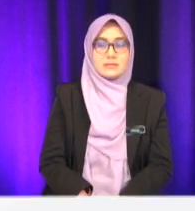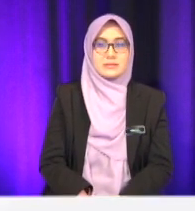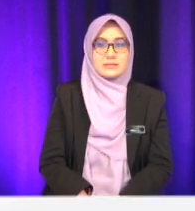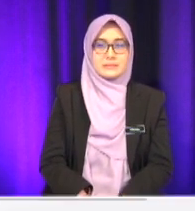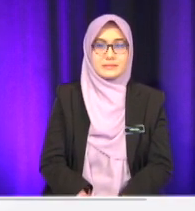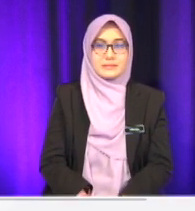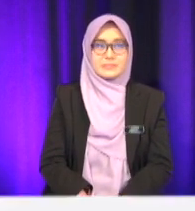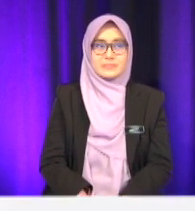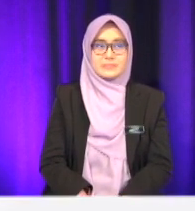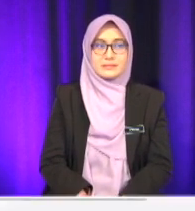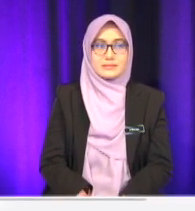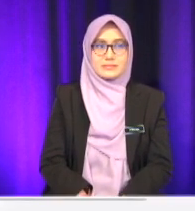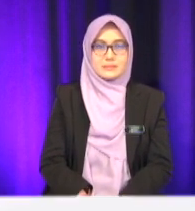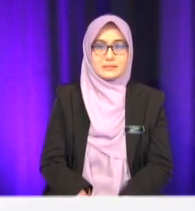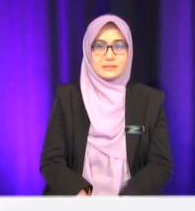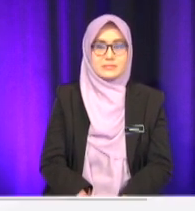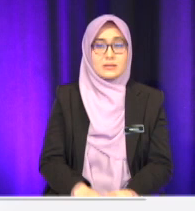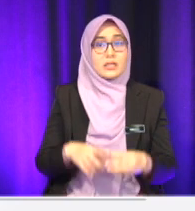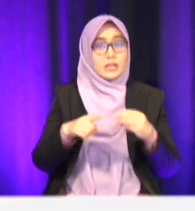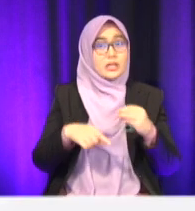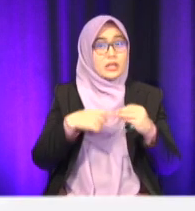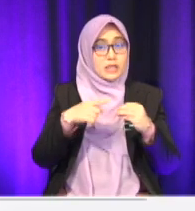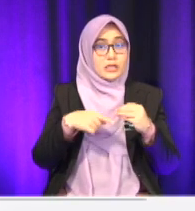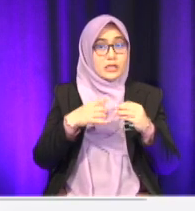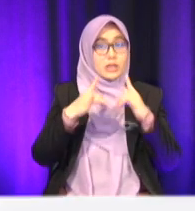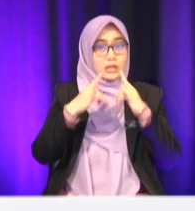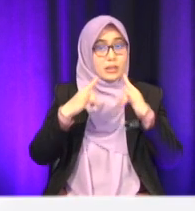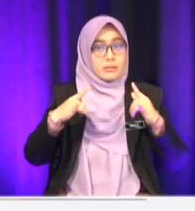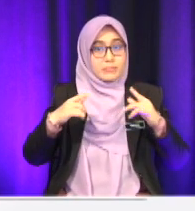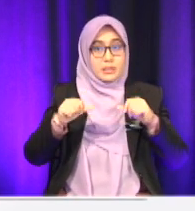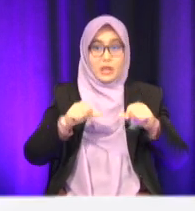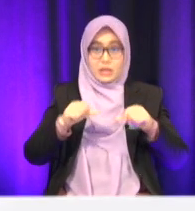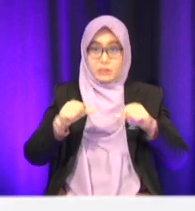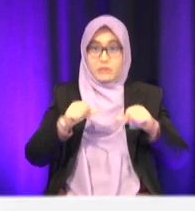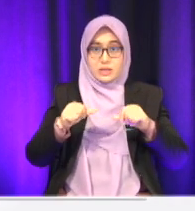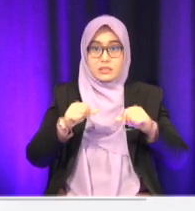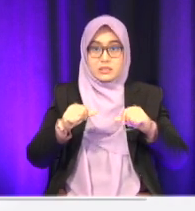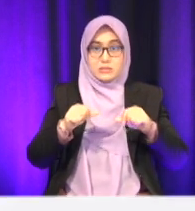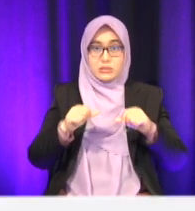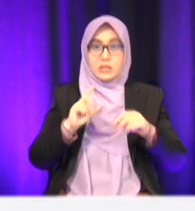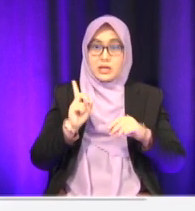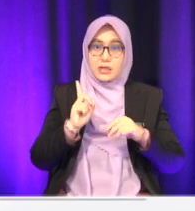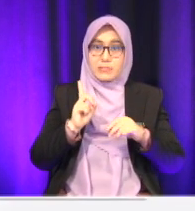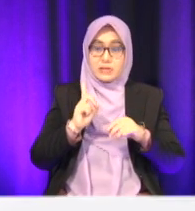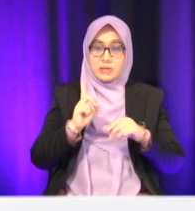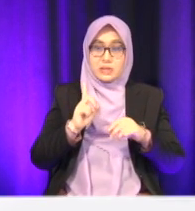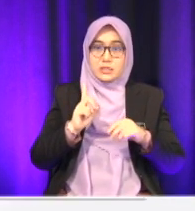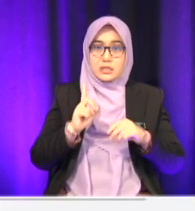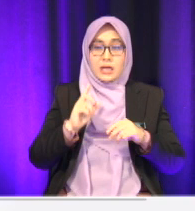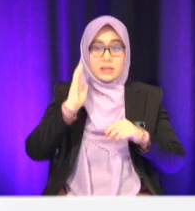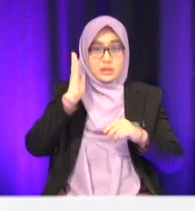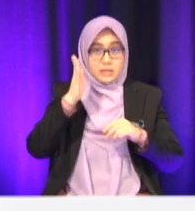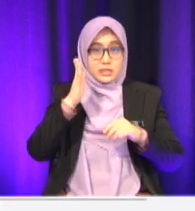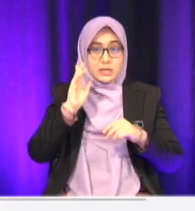hands-on activity taught me how to deal with these sorts of difficult situations. And then there's a space. And then